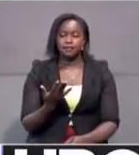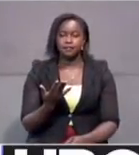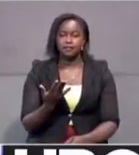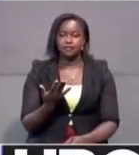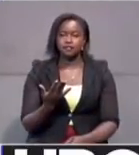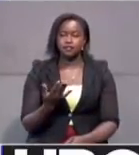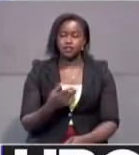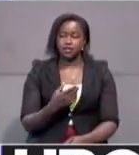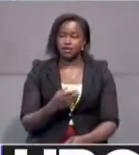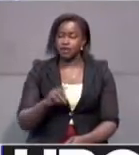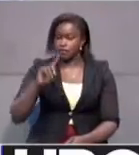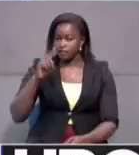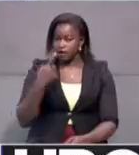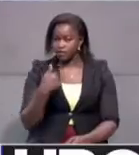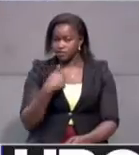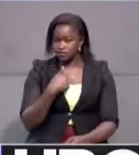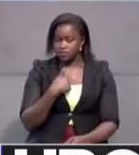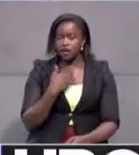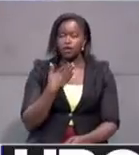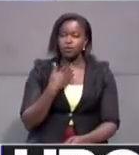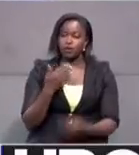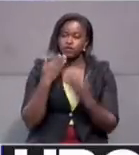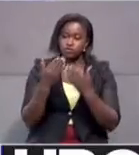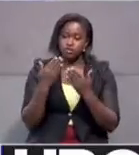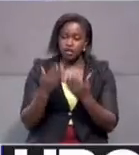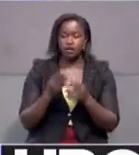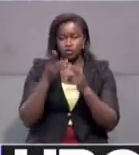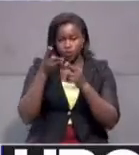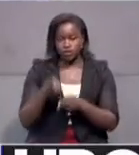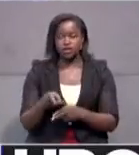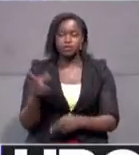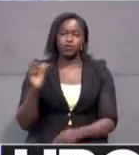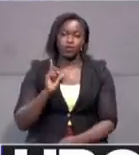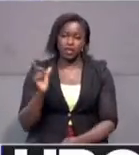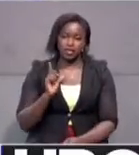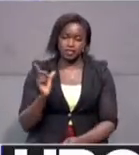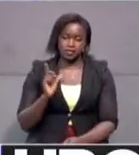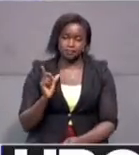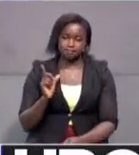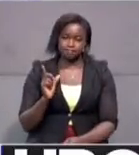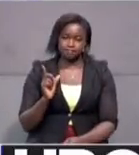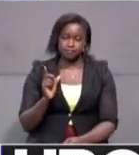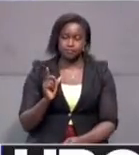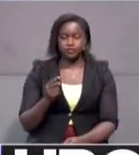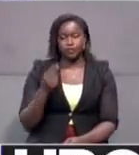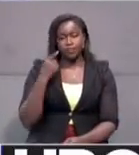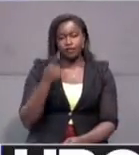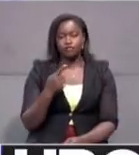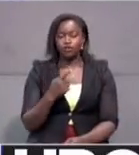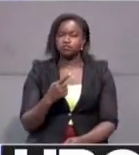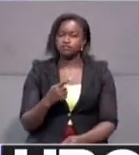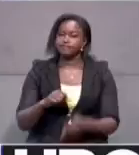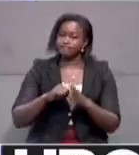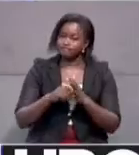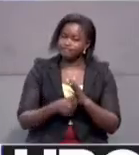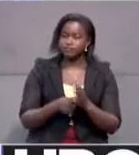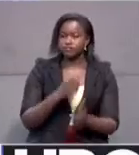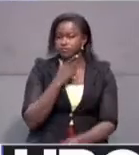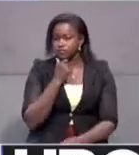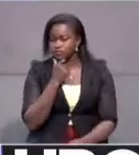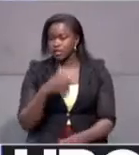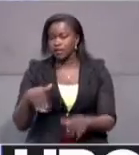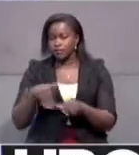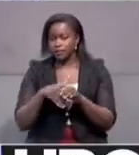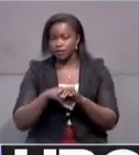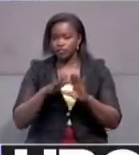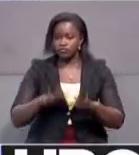first of all, I want to thank our honorable colleague for that concern, and generally the members of